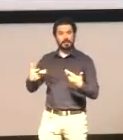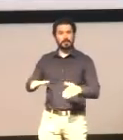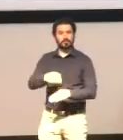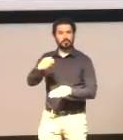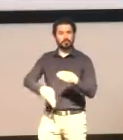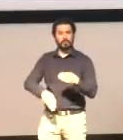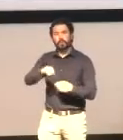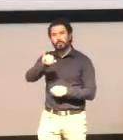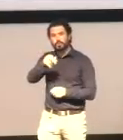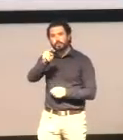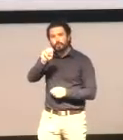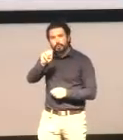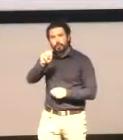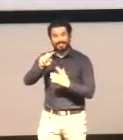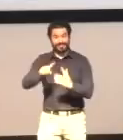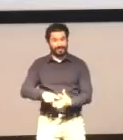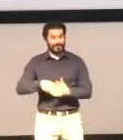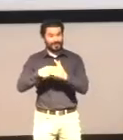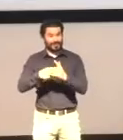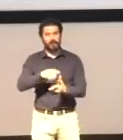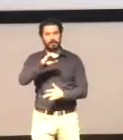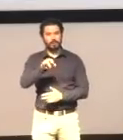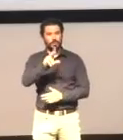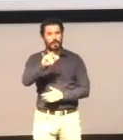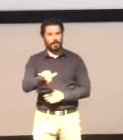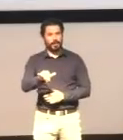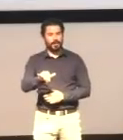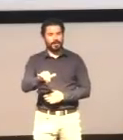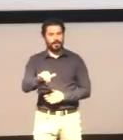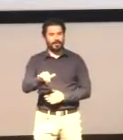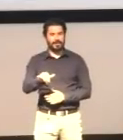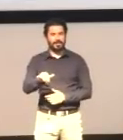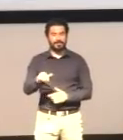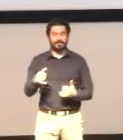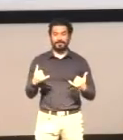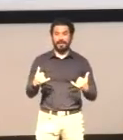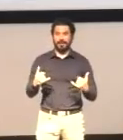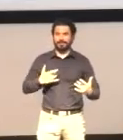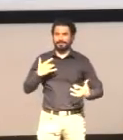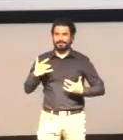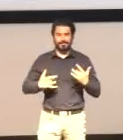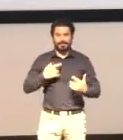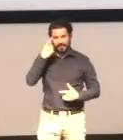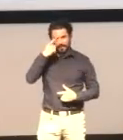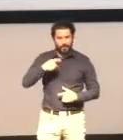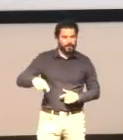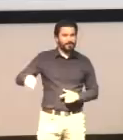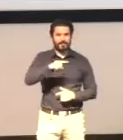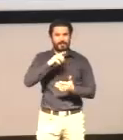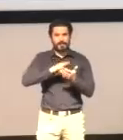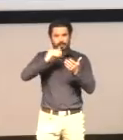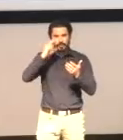of June and begins again in July. So it's really an exciting time for all of our learners as we